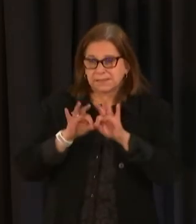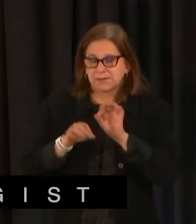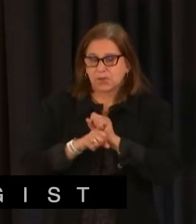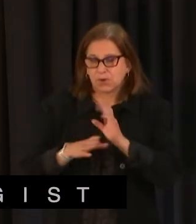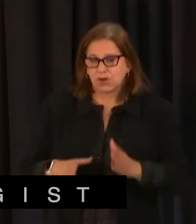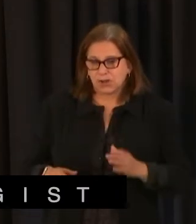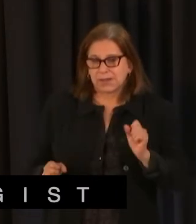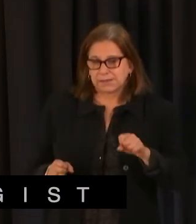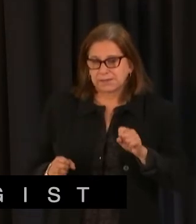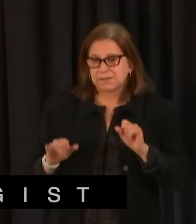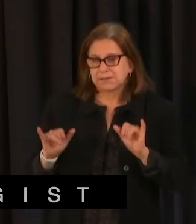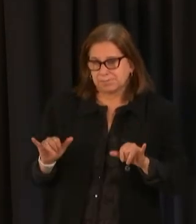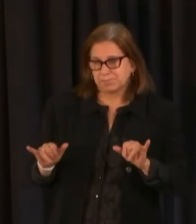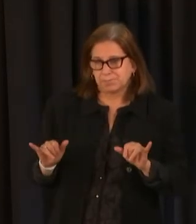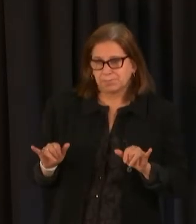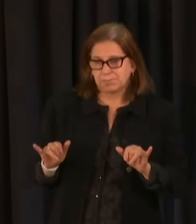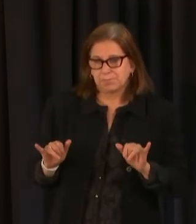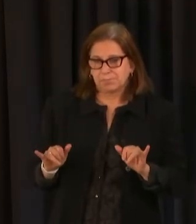yes. So